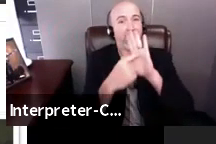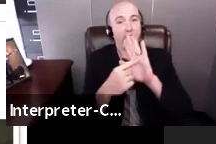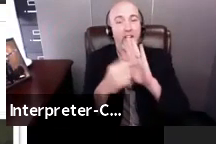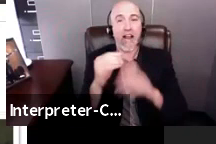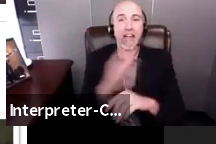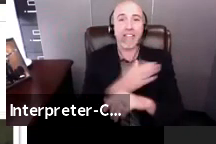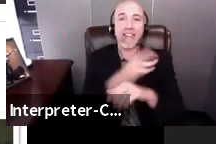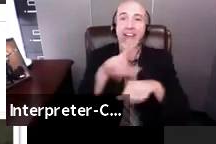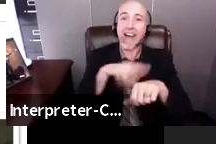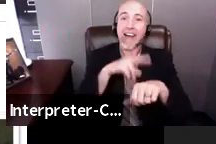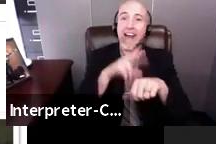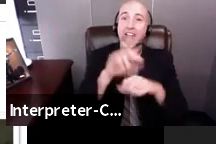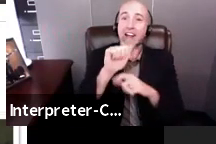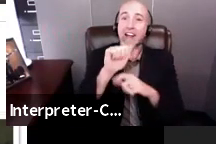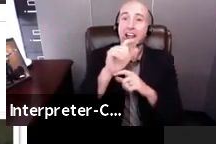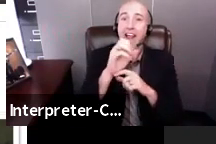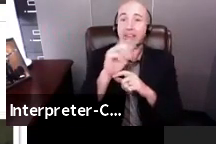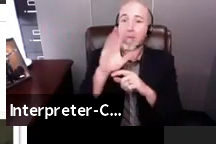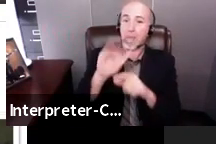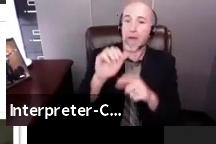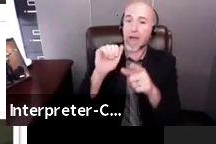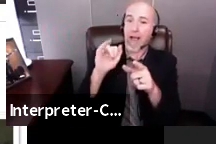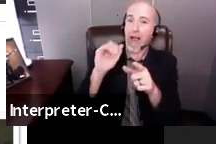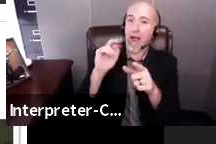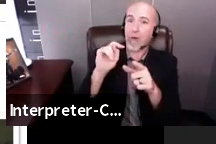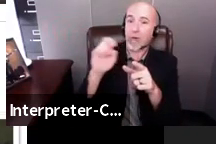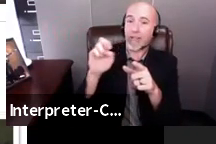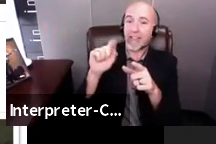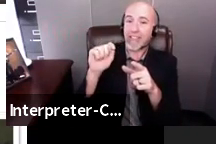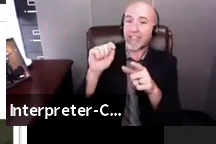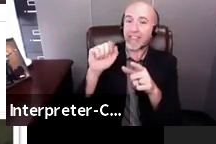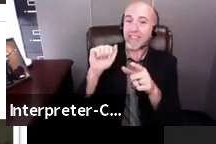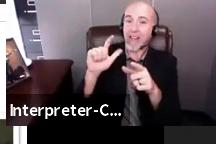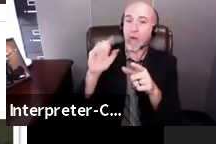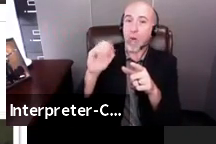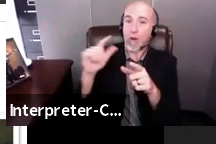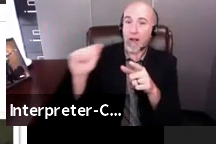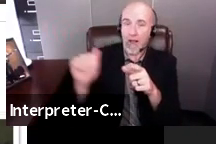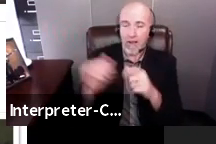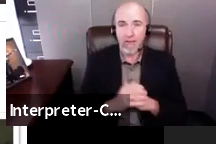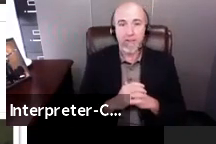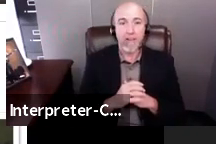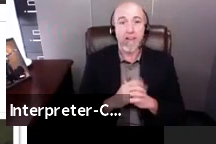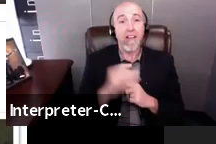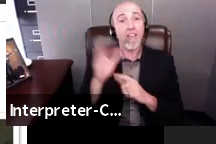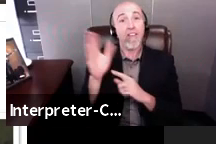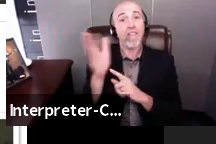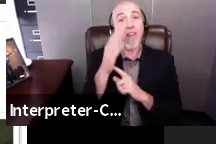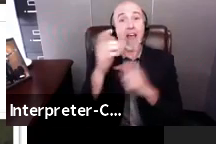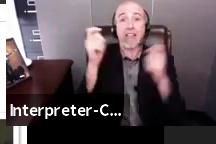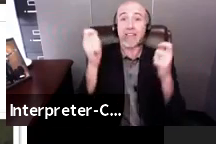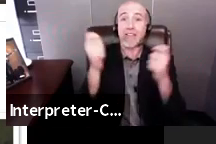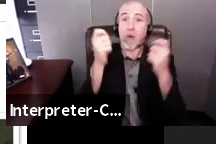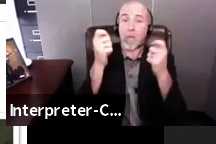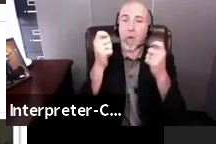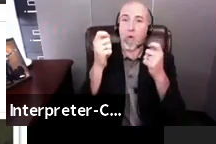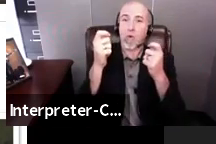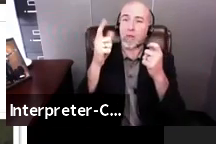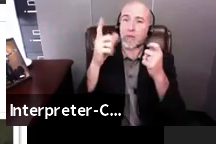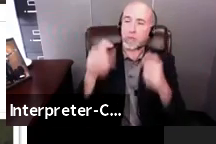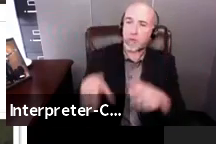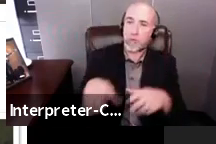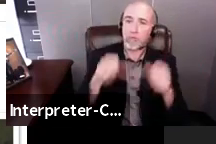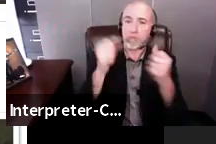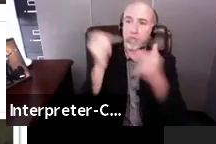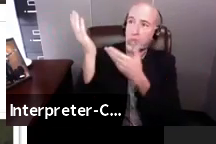anthem by Irene Teleoaga. The flag ceremony has been brought to us by the Disabled American